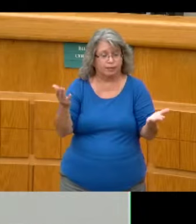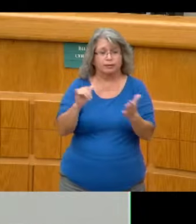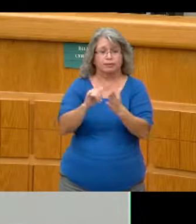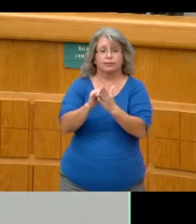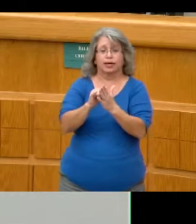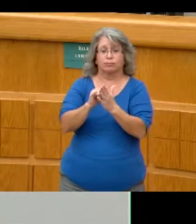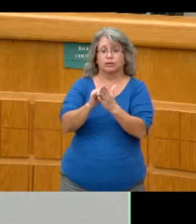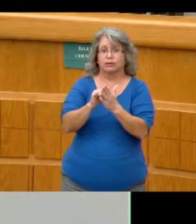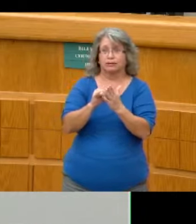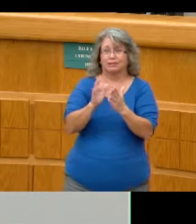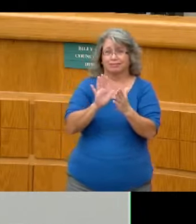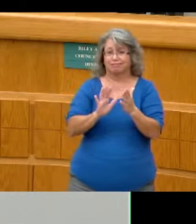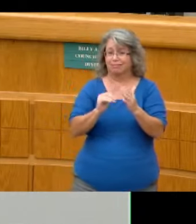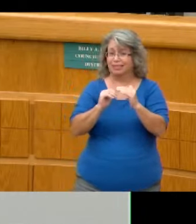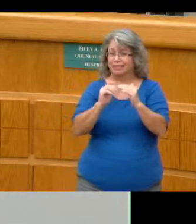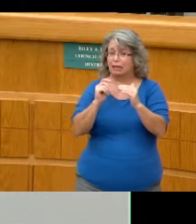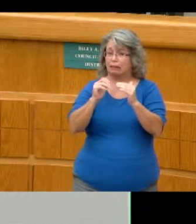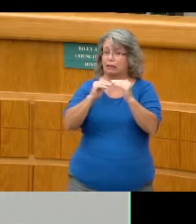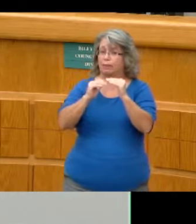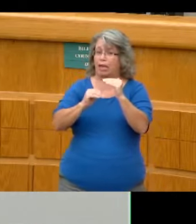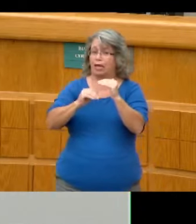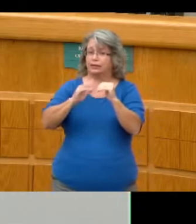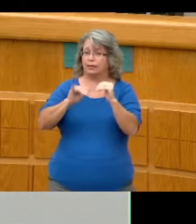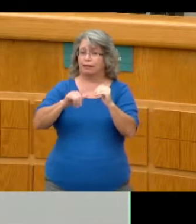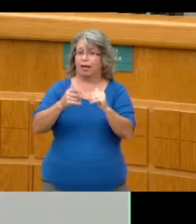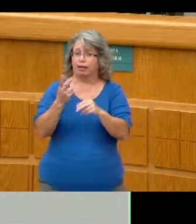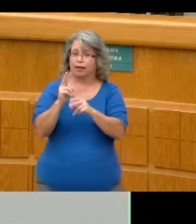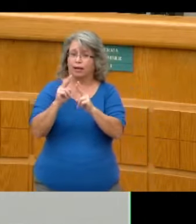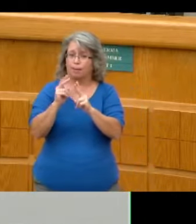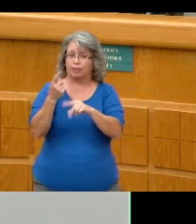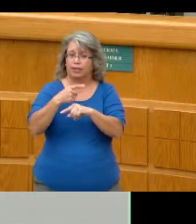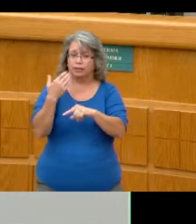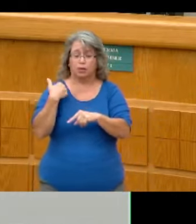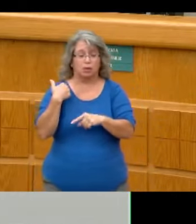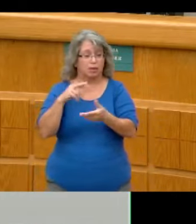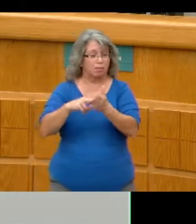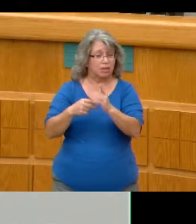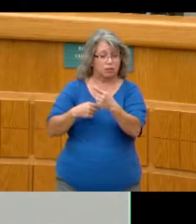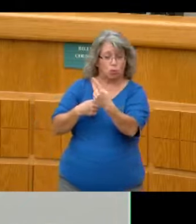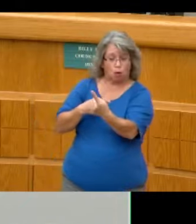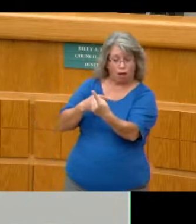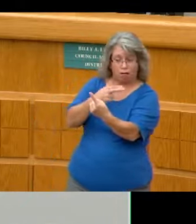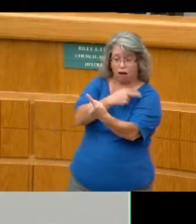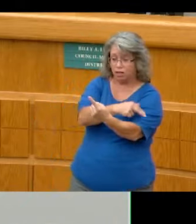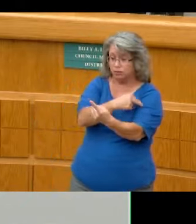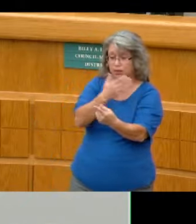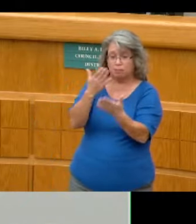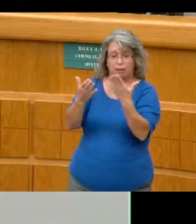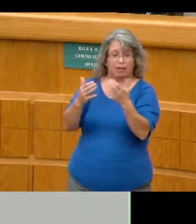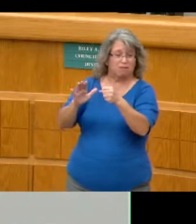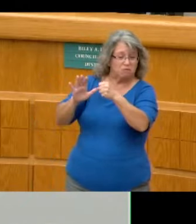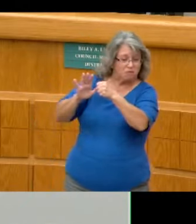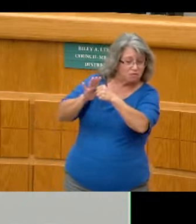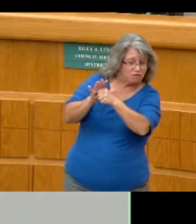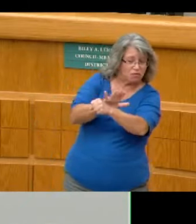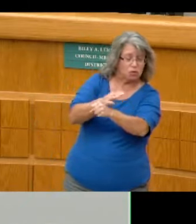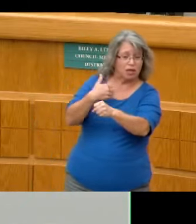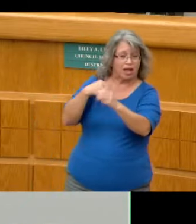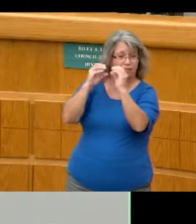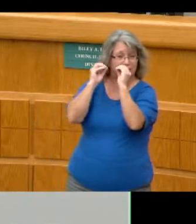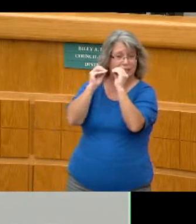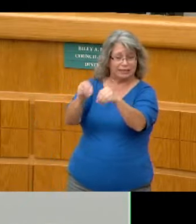ago. So that probably means that there's at least one hospital out there that might have no vacancy right now.